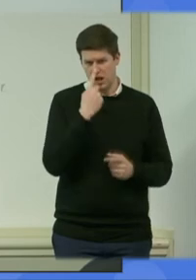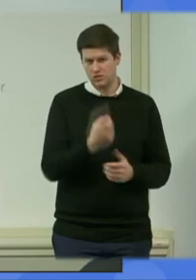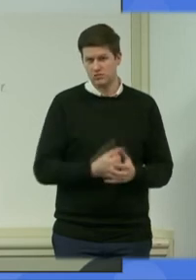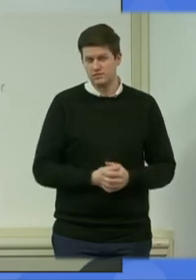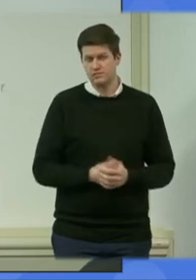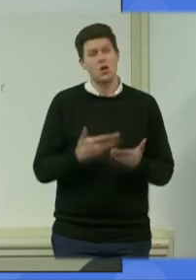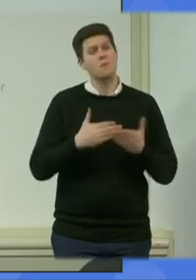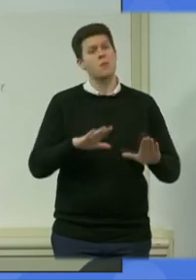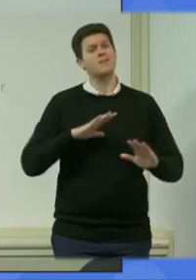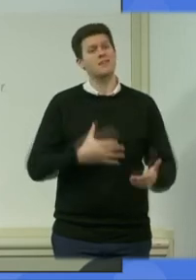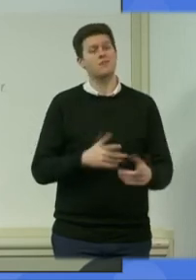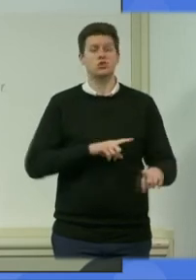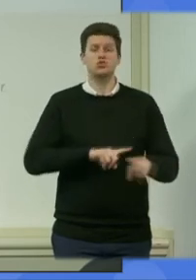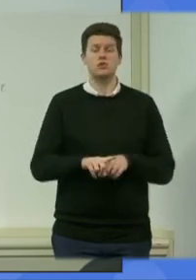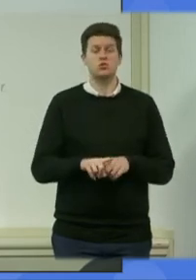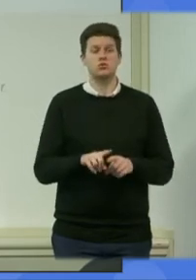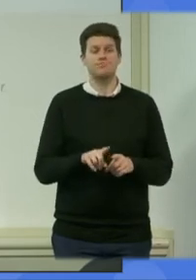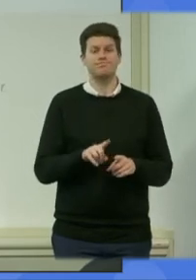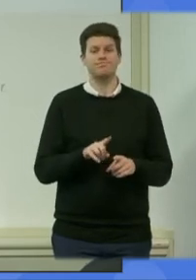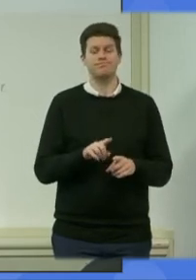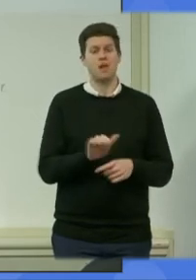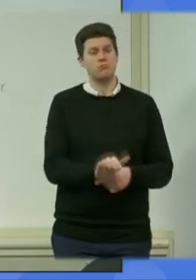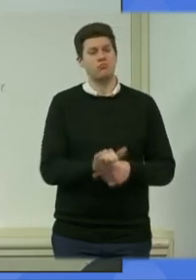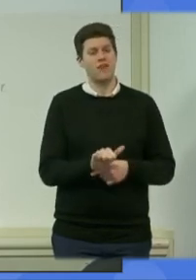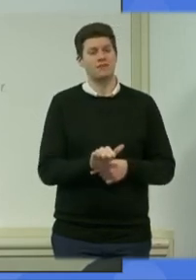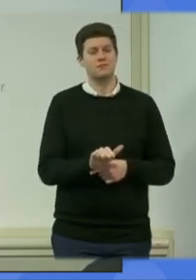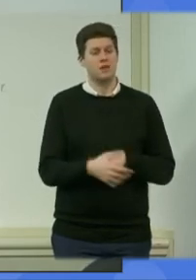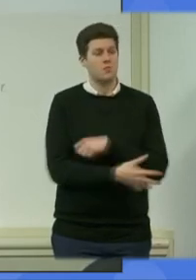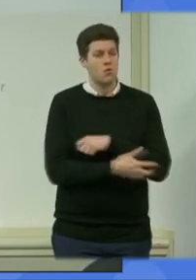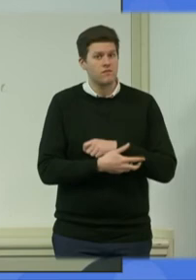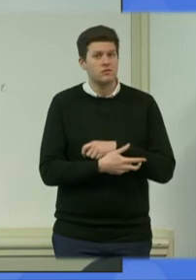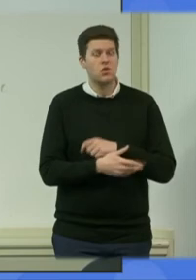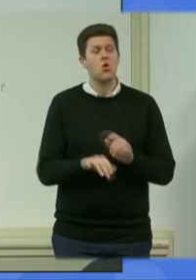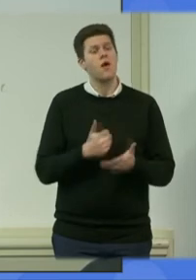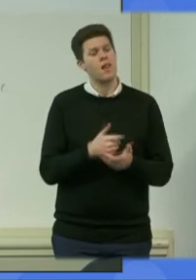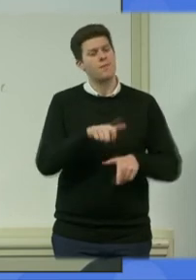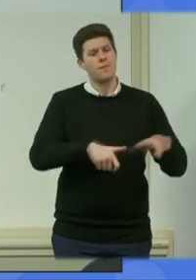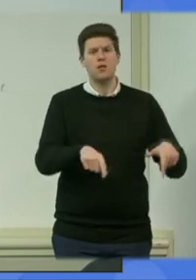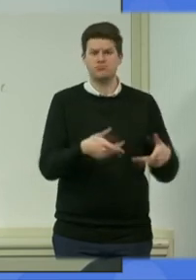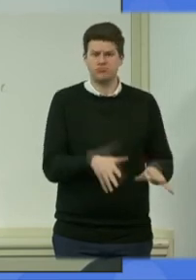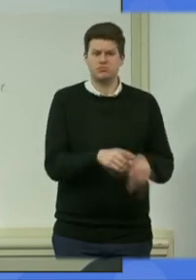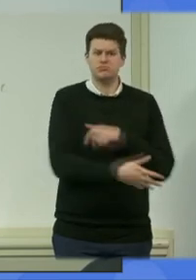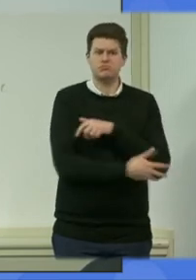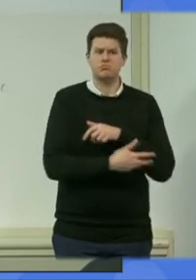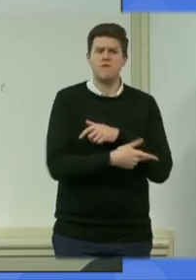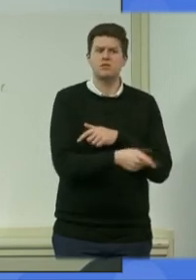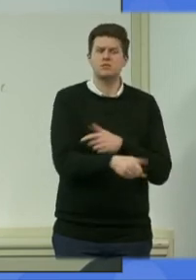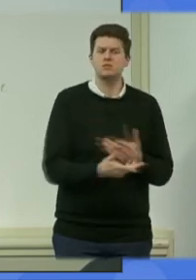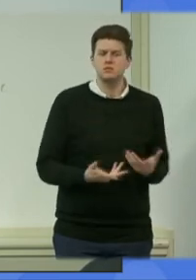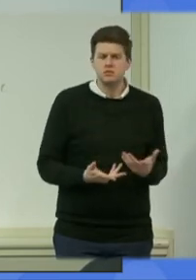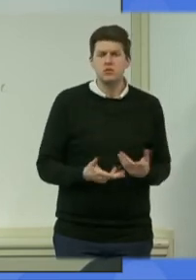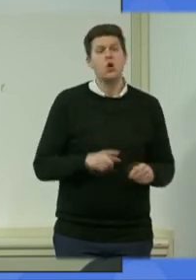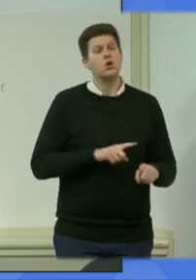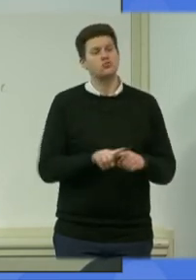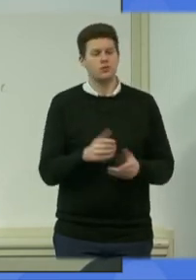public services that prevent or help people that are in poverty, or equally raising money to spend on social security and welfare benefits that